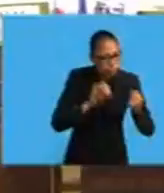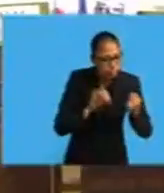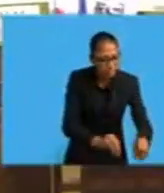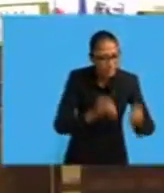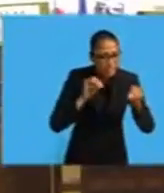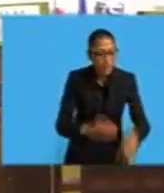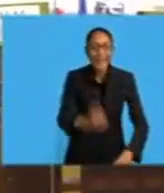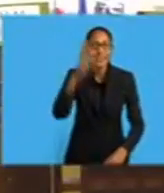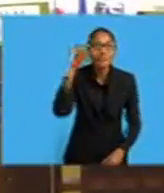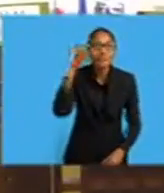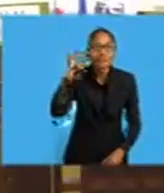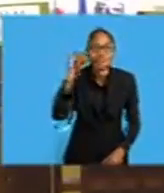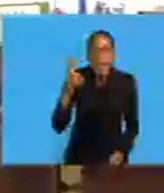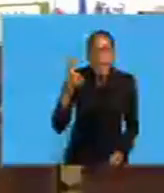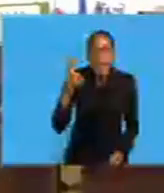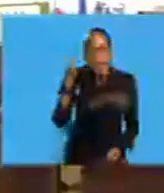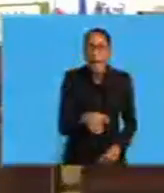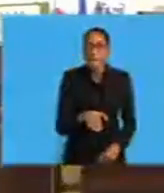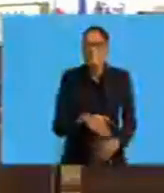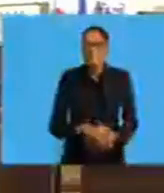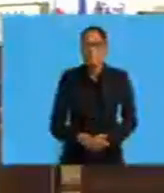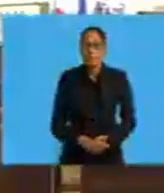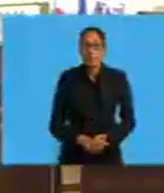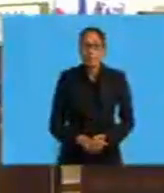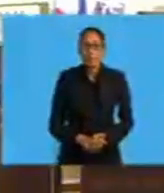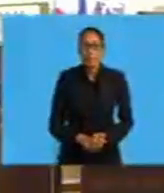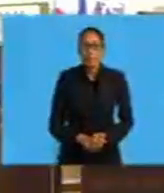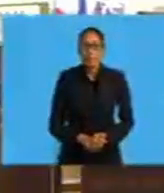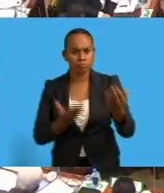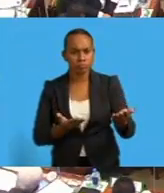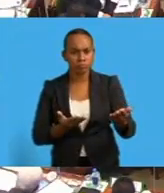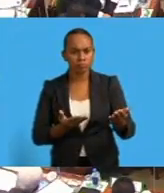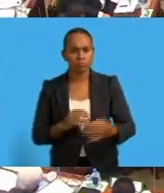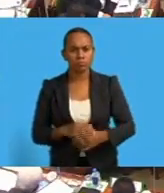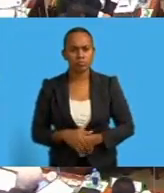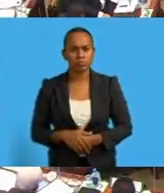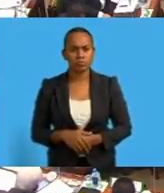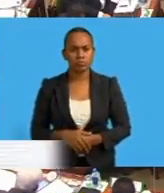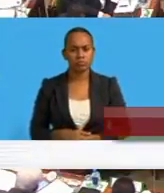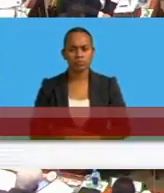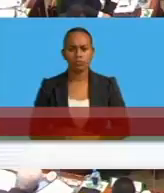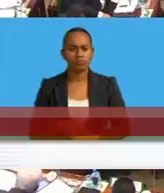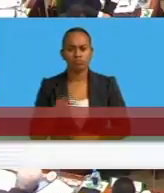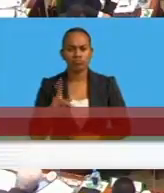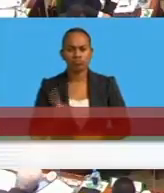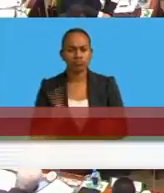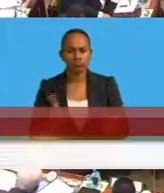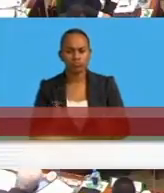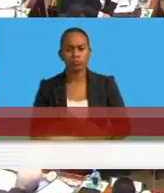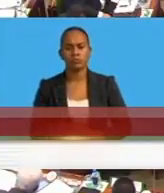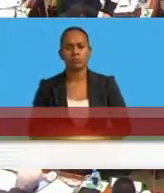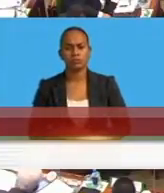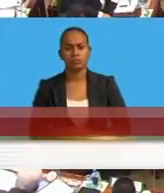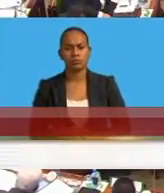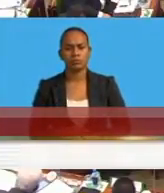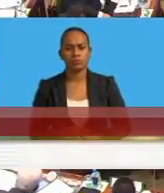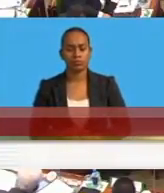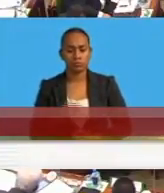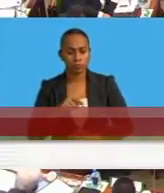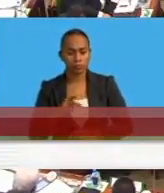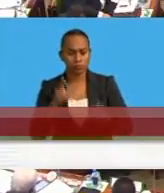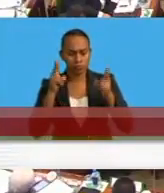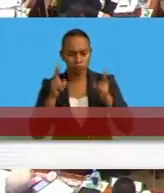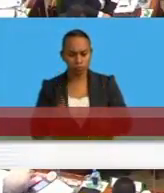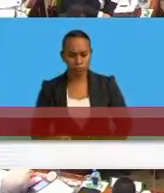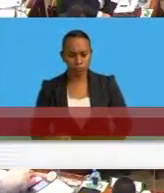million that was set aside for the implementation of analog to digital roadmap. Is this the cost of consultancy or what is the cost for? Because in the